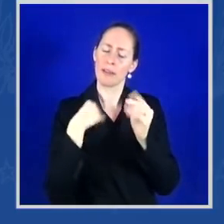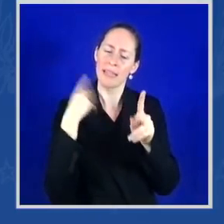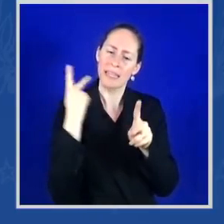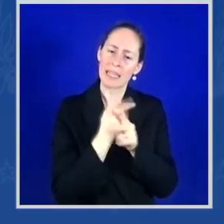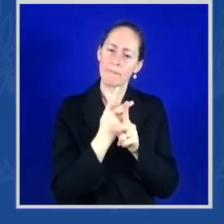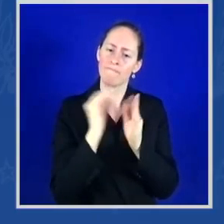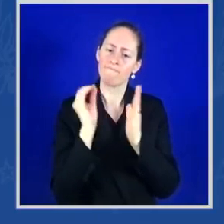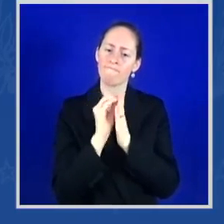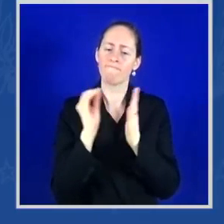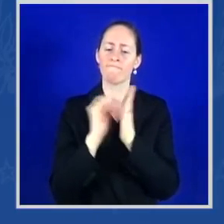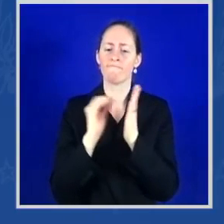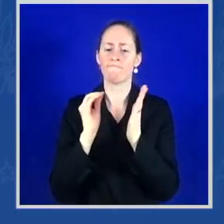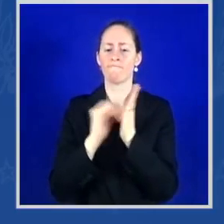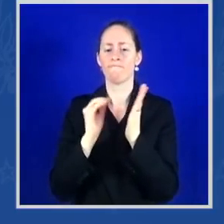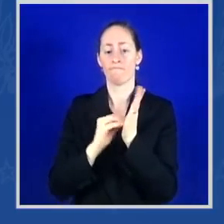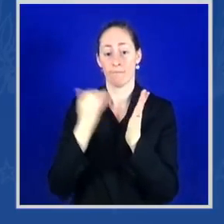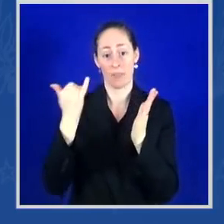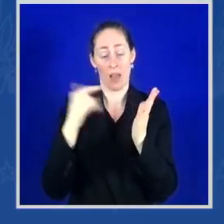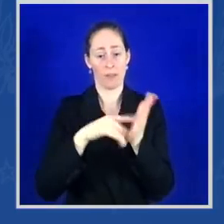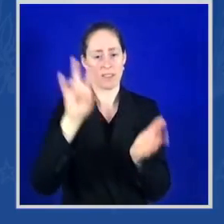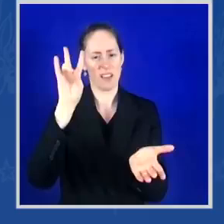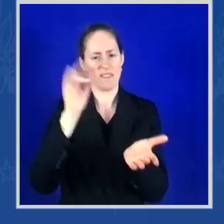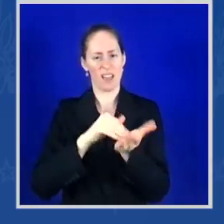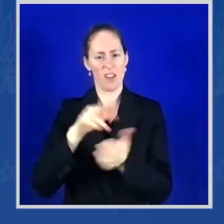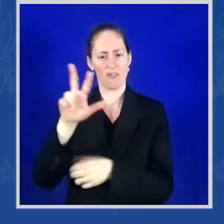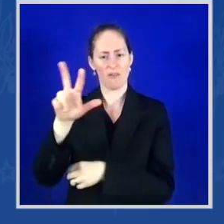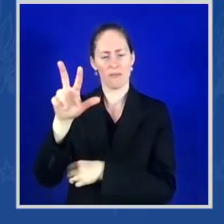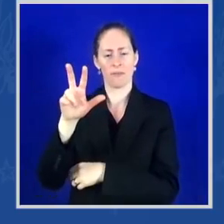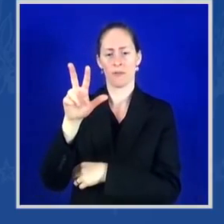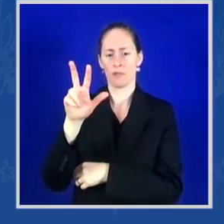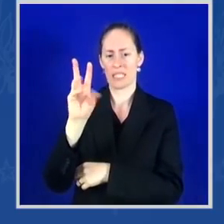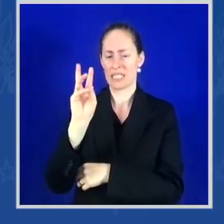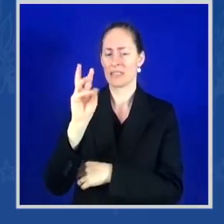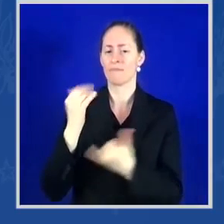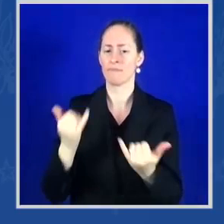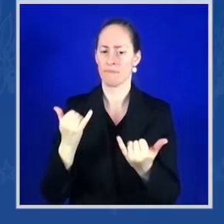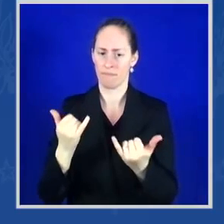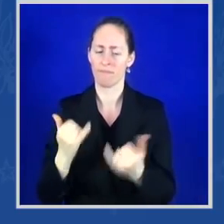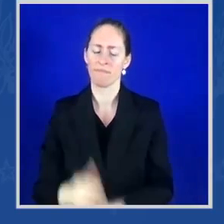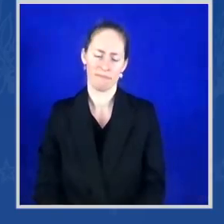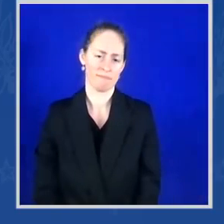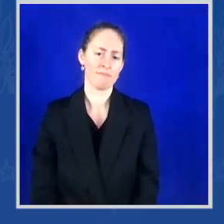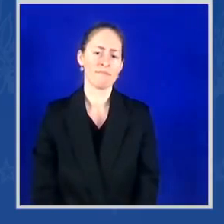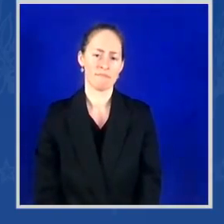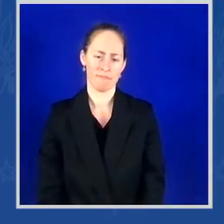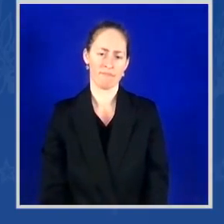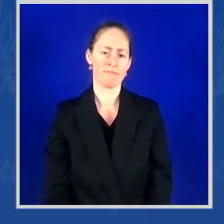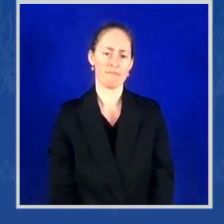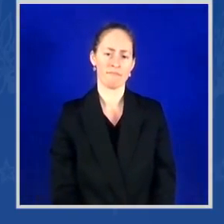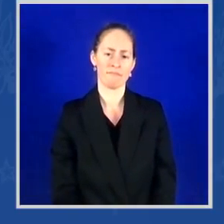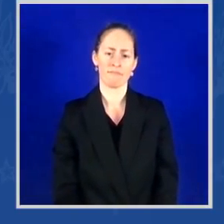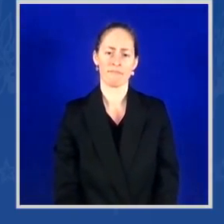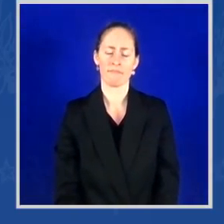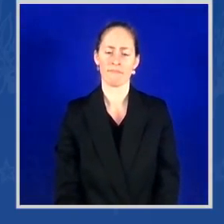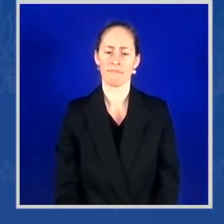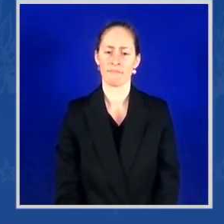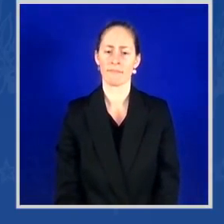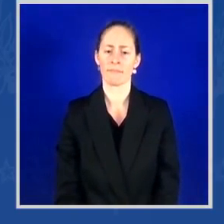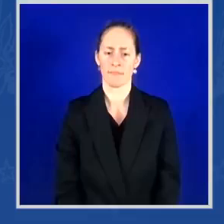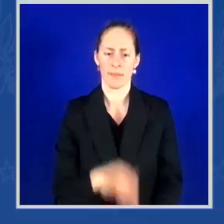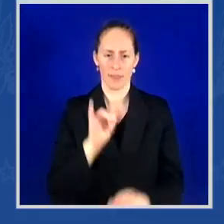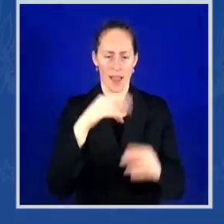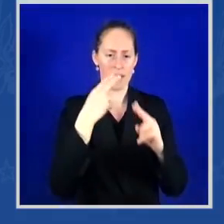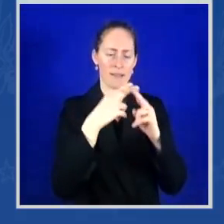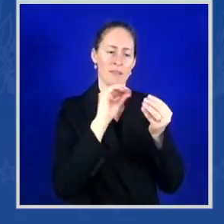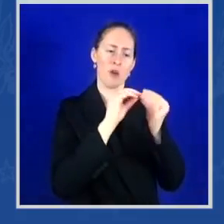7,036 military members, fallen angels, have given the last full measure of devotion, as Lincoln termed it, in those